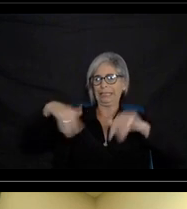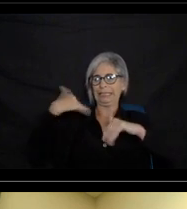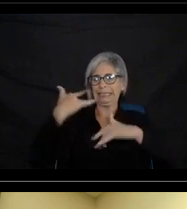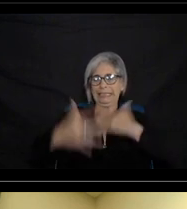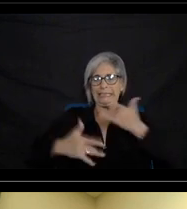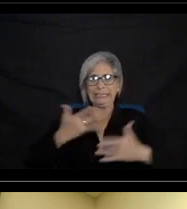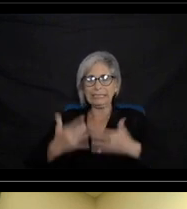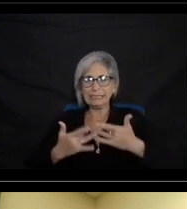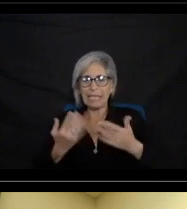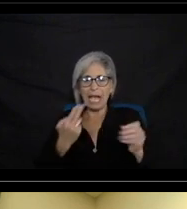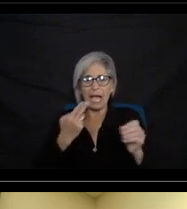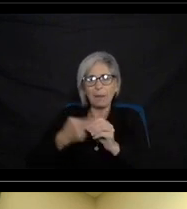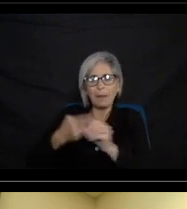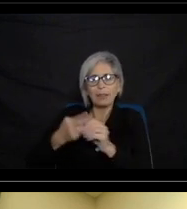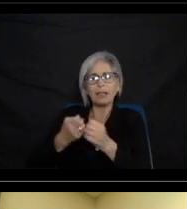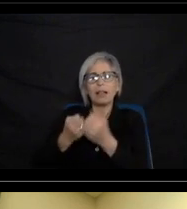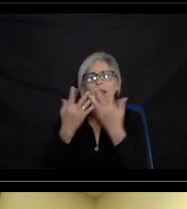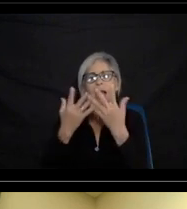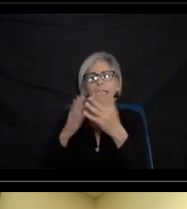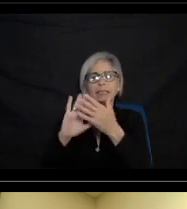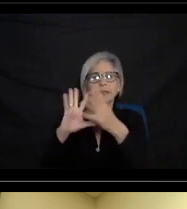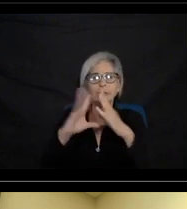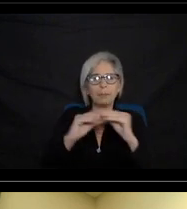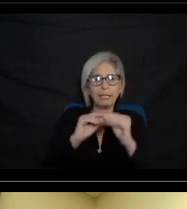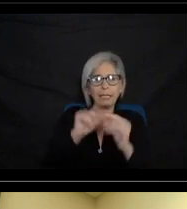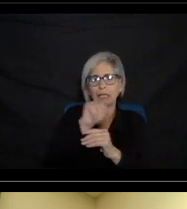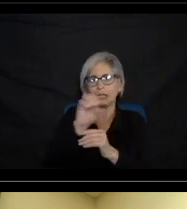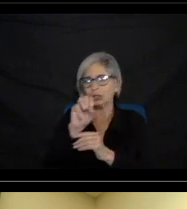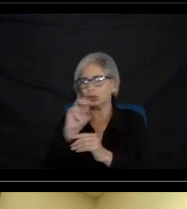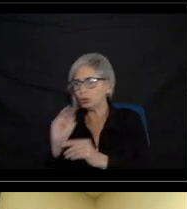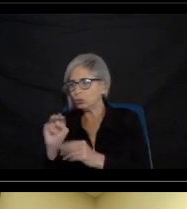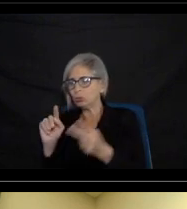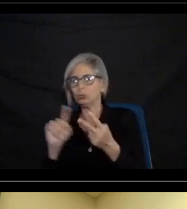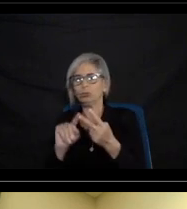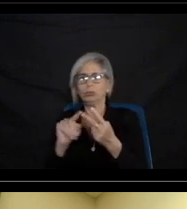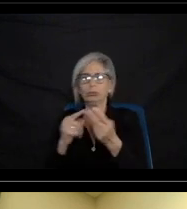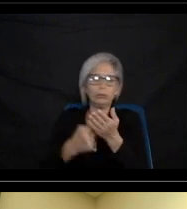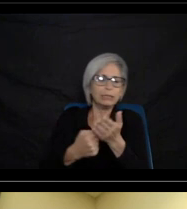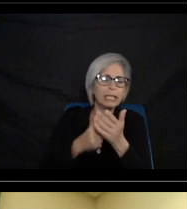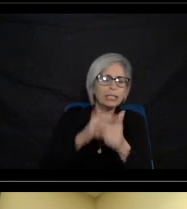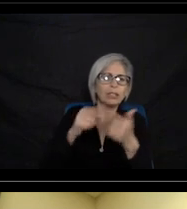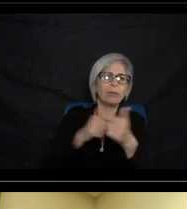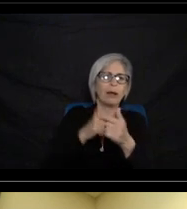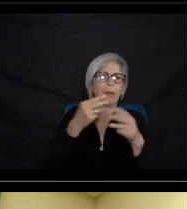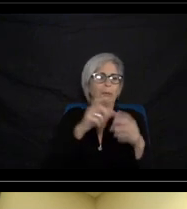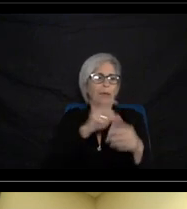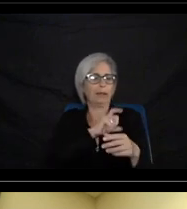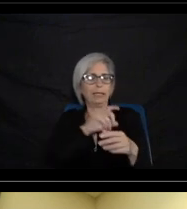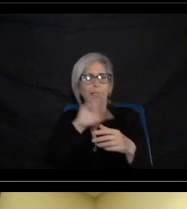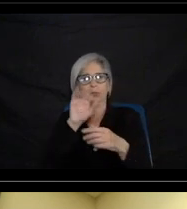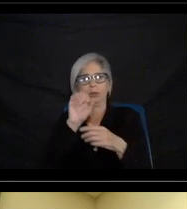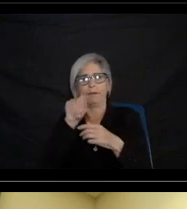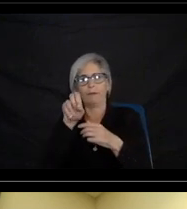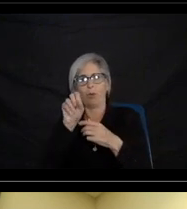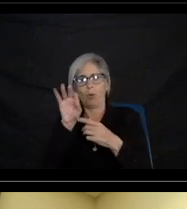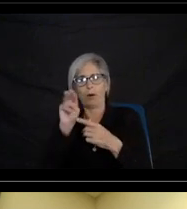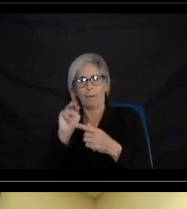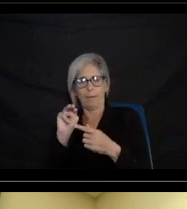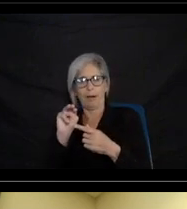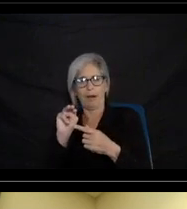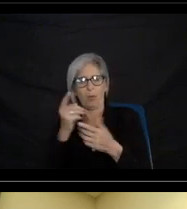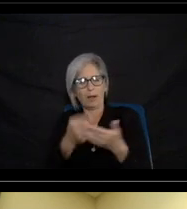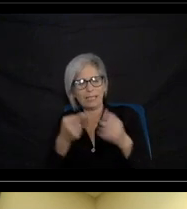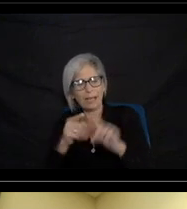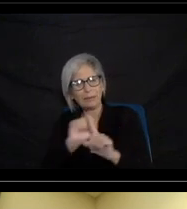participated in a number of community meetings on Zoom and discussions about police reform and what's going on in